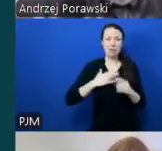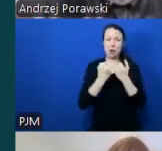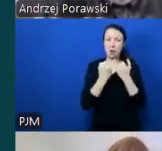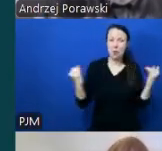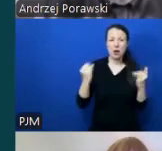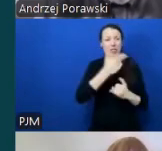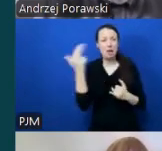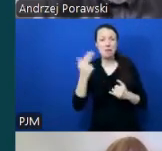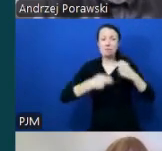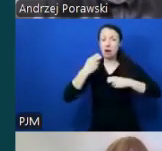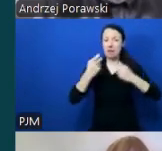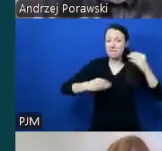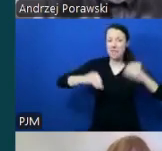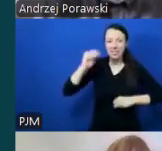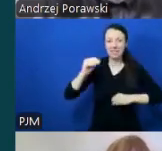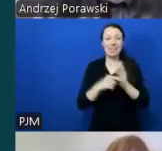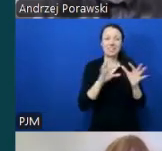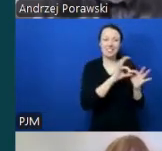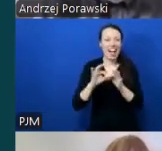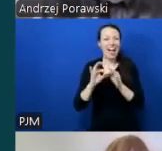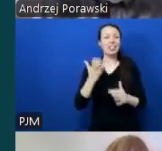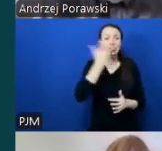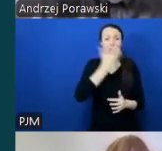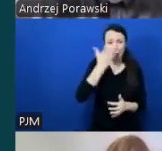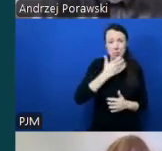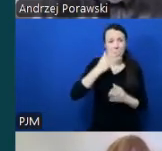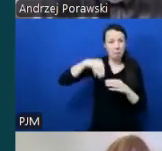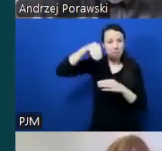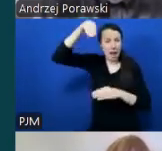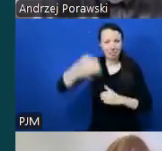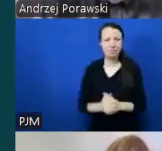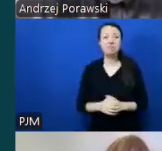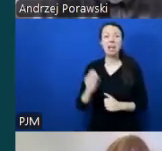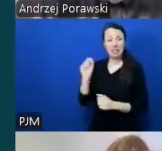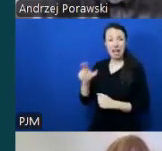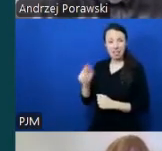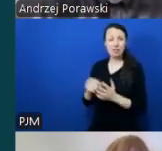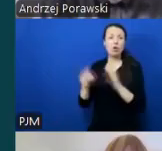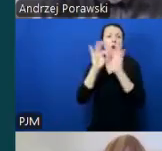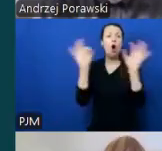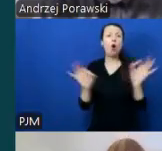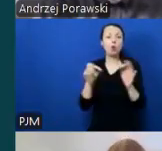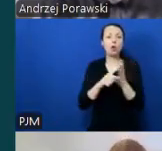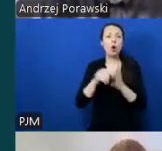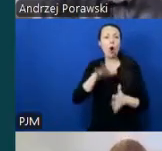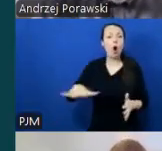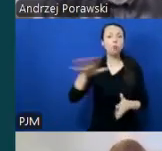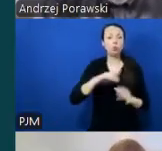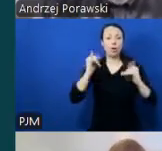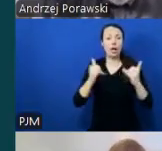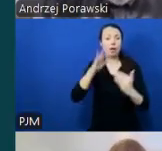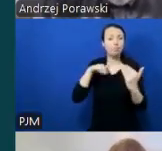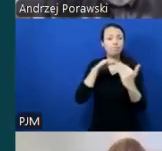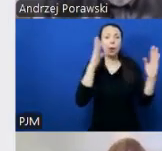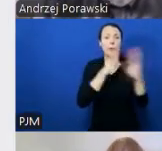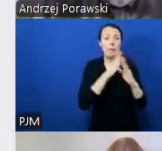it's a broader topic related with heat islands. So generally speaking, this is the area related